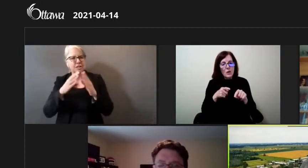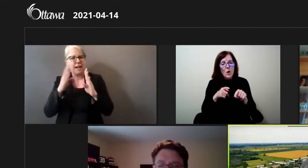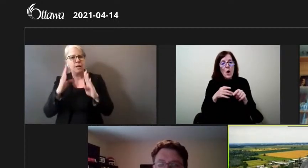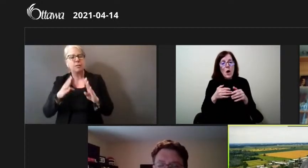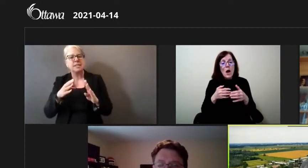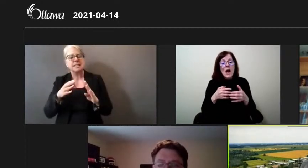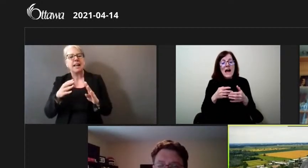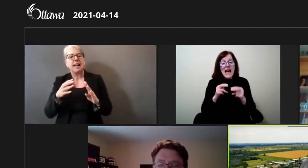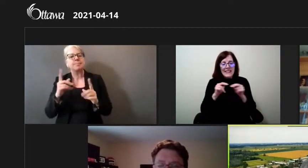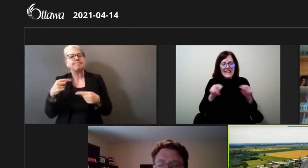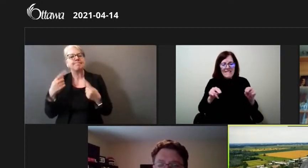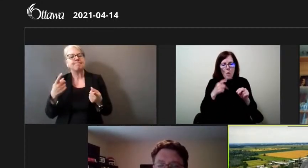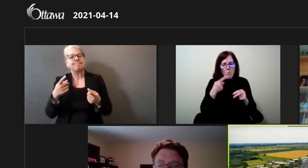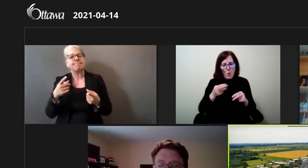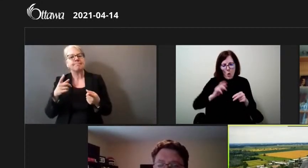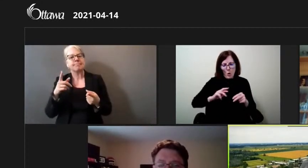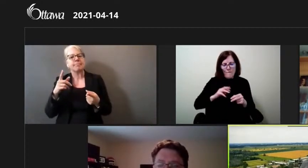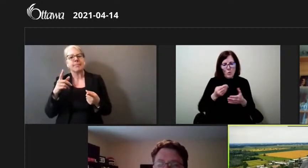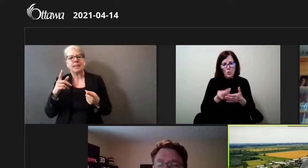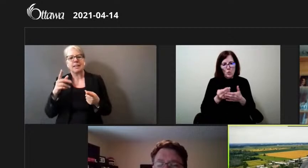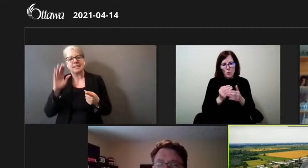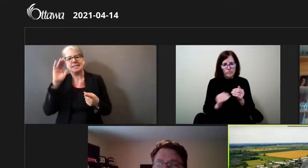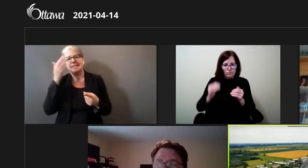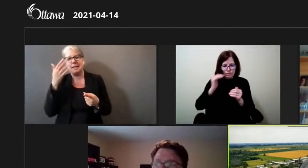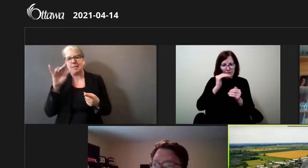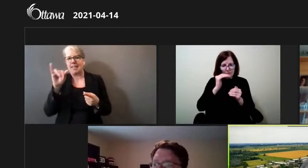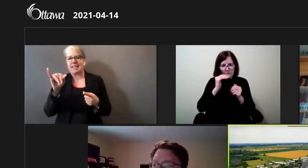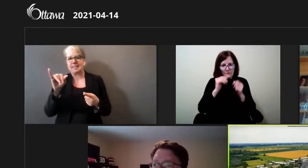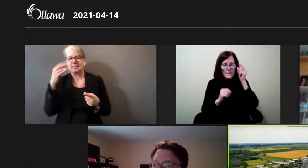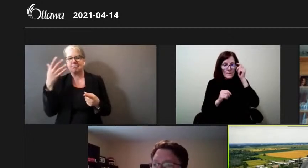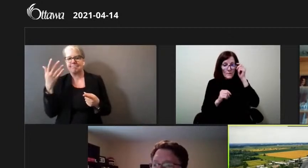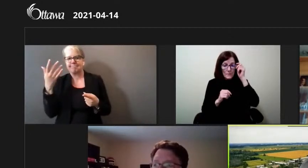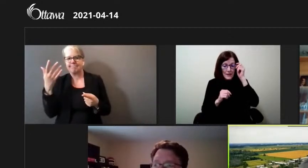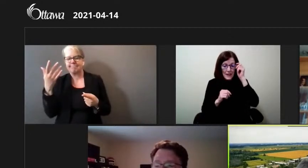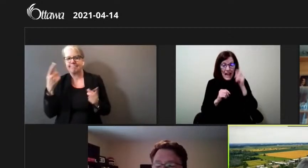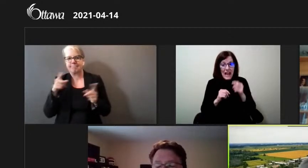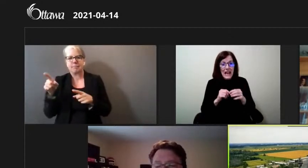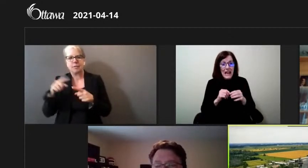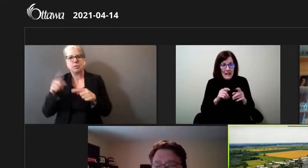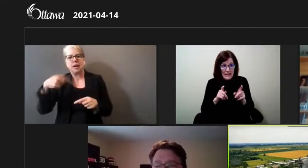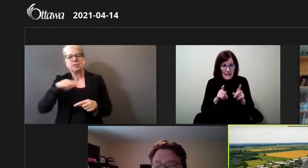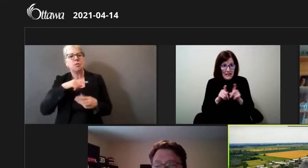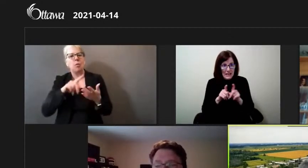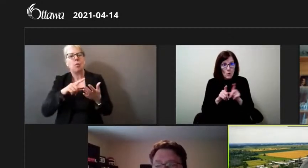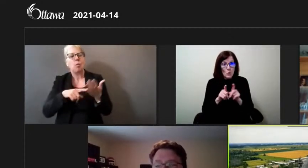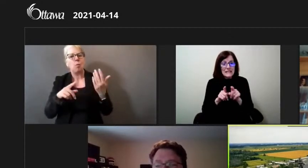and it's just that way. So what would it take to trigger it?